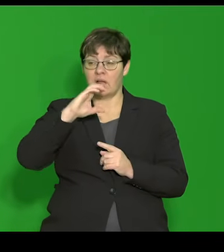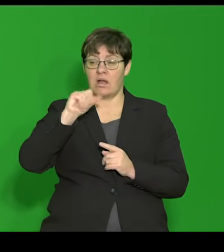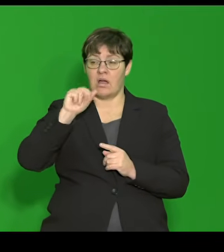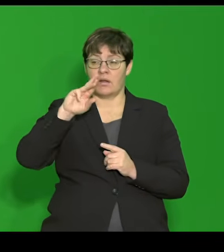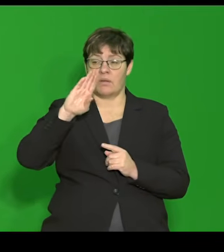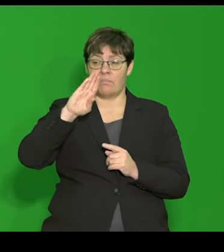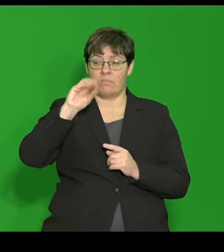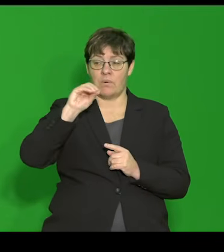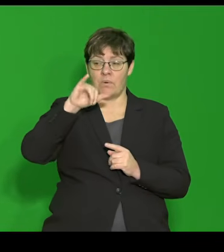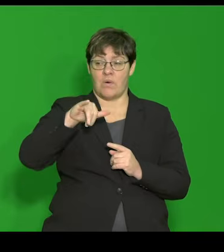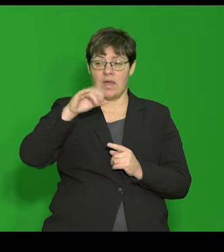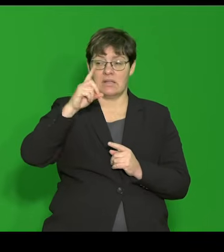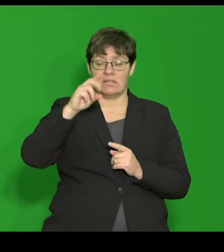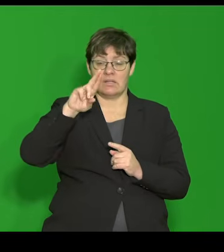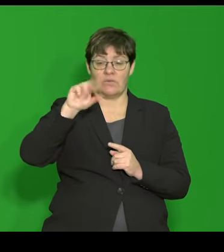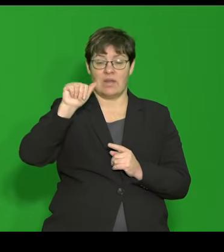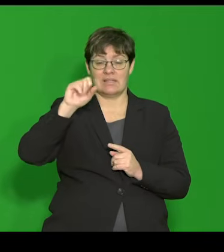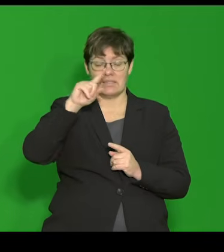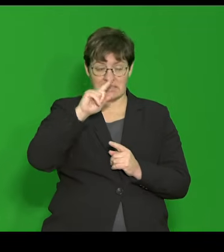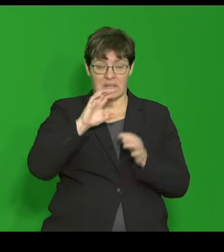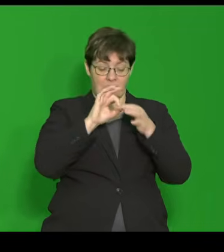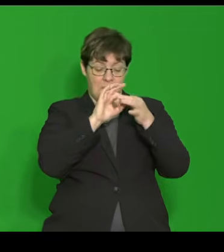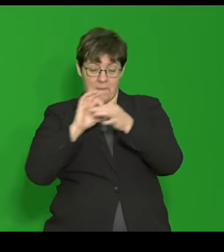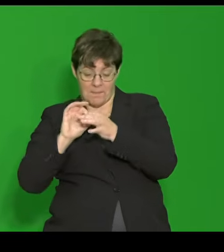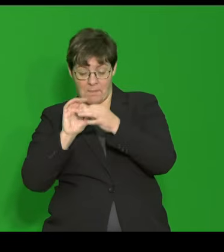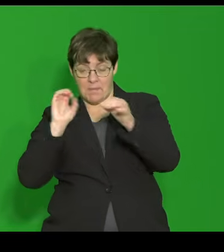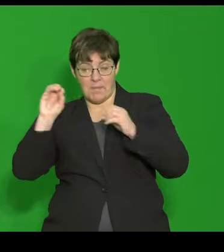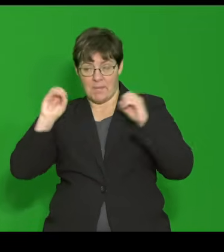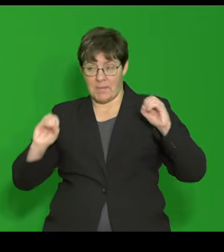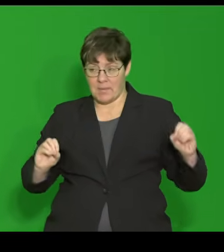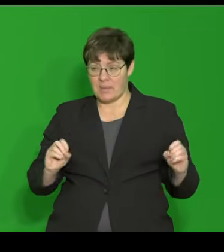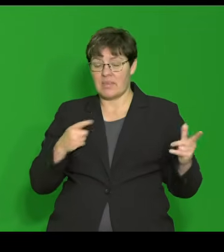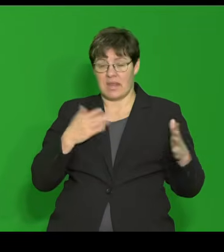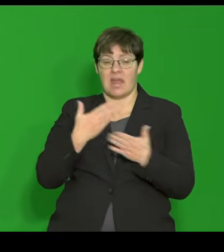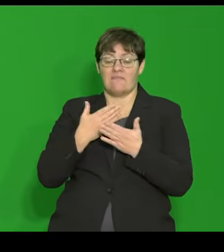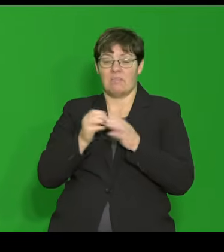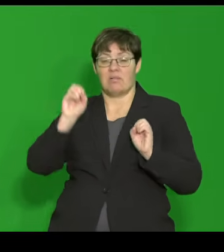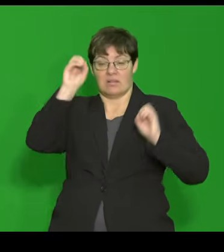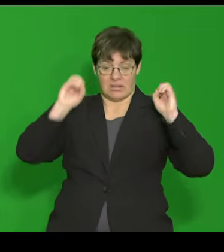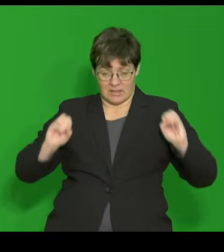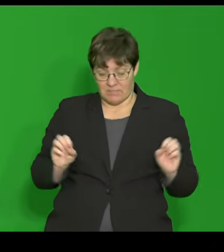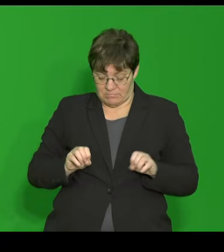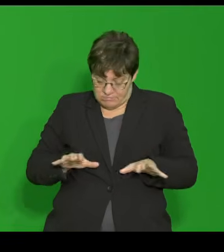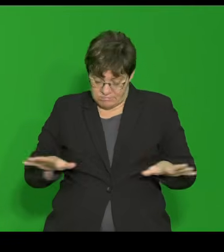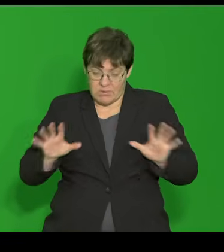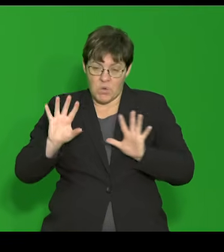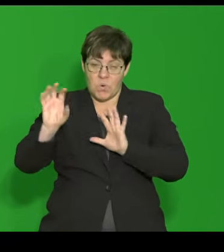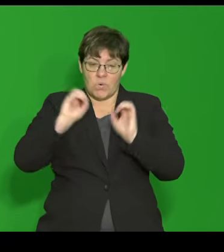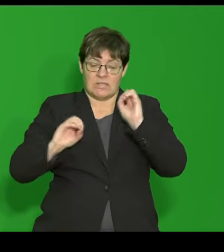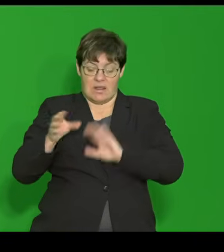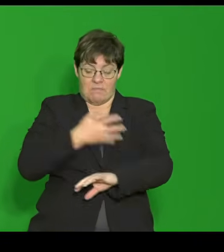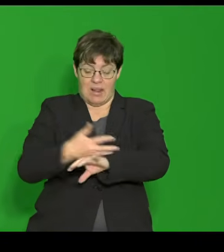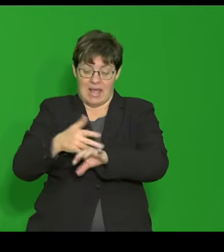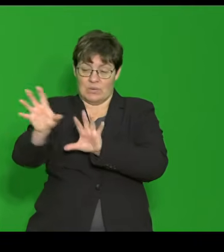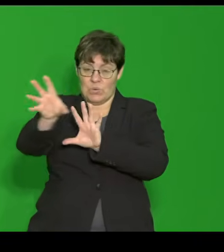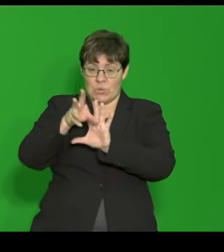break down the glucose molecules, releasing each monomer, and these glucose molecules are then available for